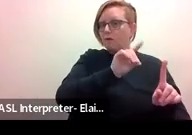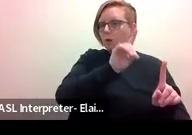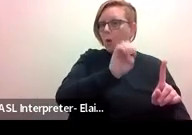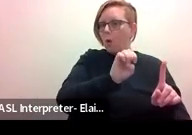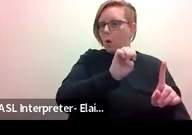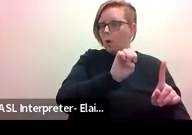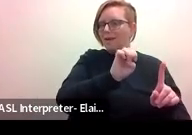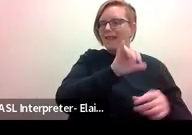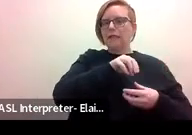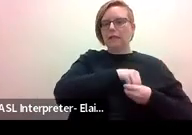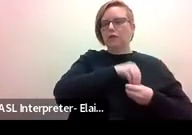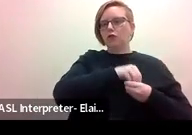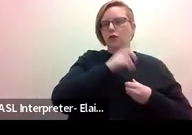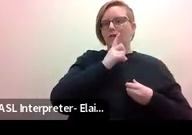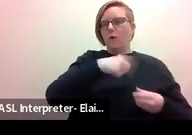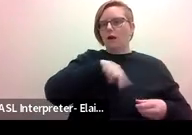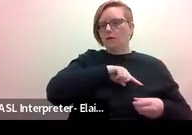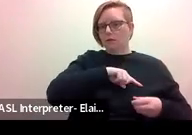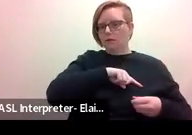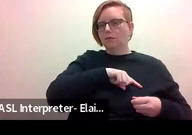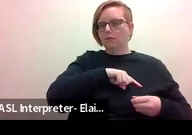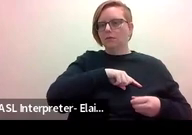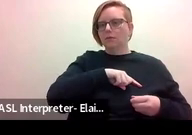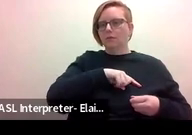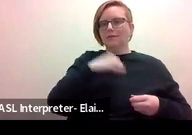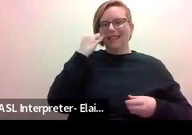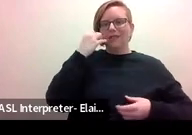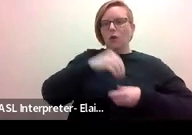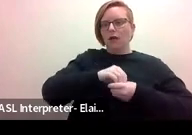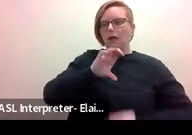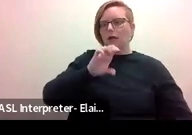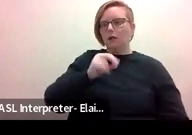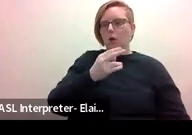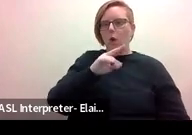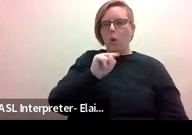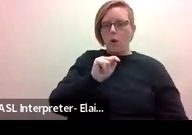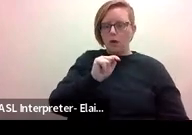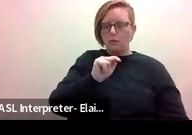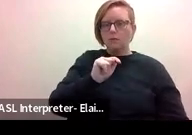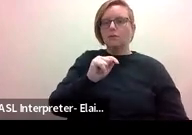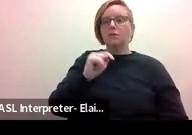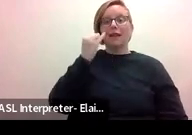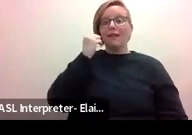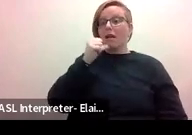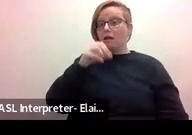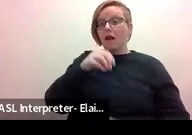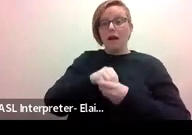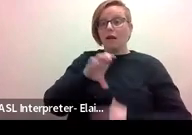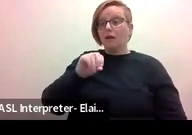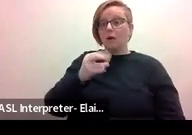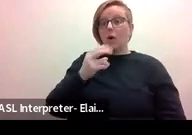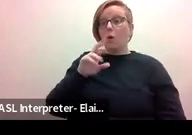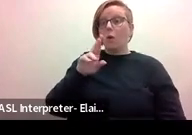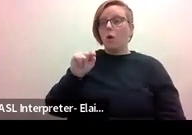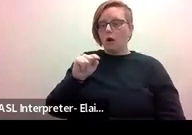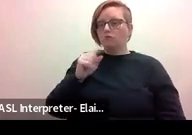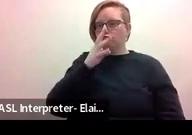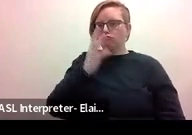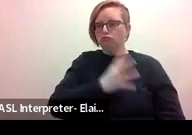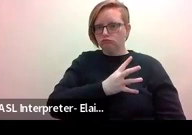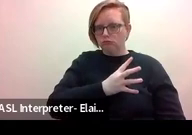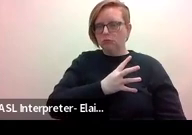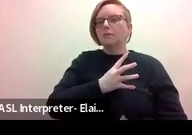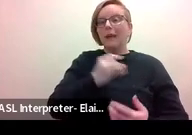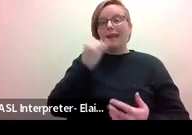just internal codes that we use if you are in cohort. So you can actually just disregard those. But if you see them, we wanted you to know where they came